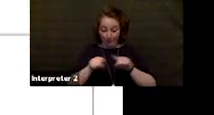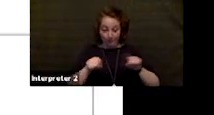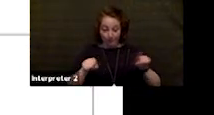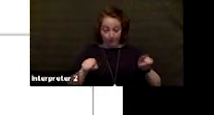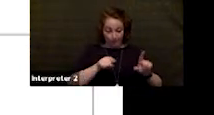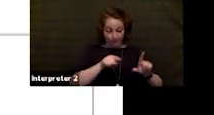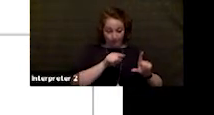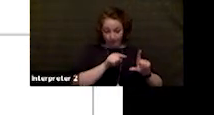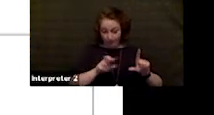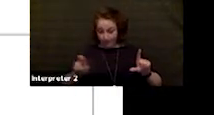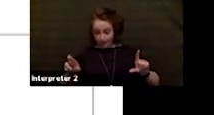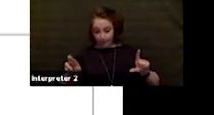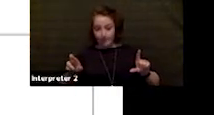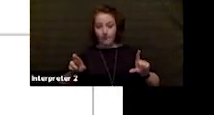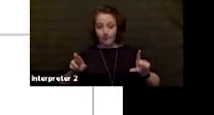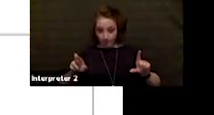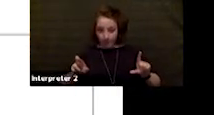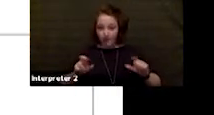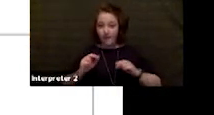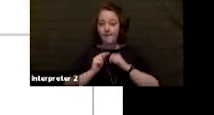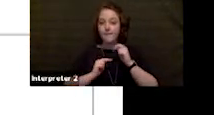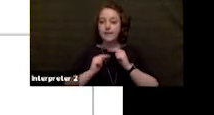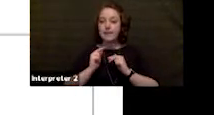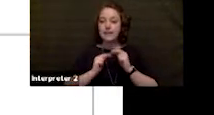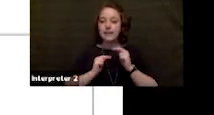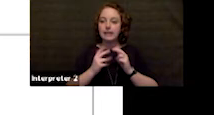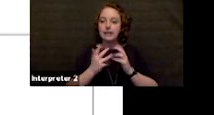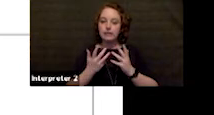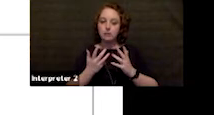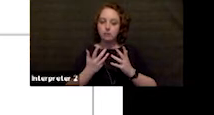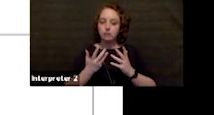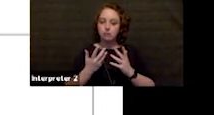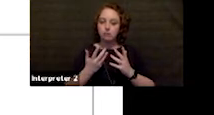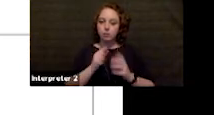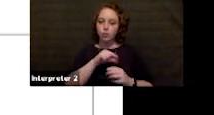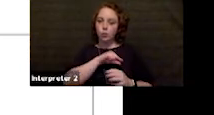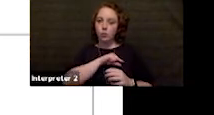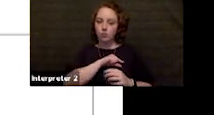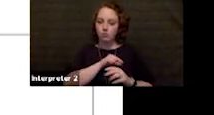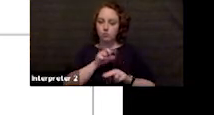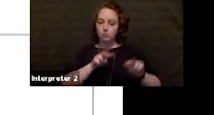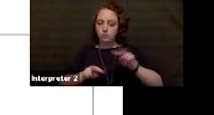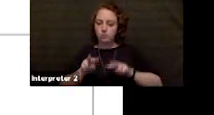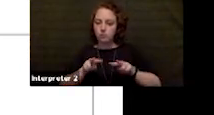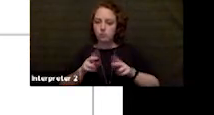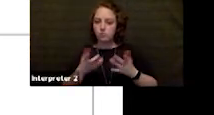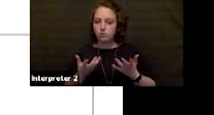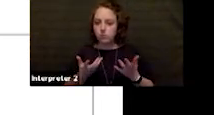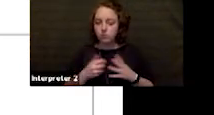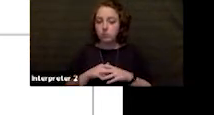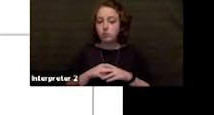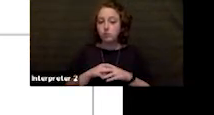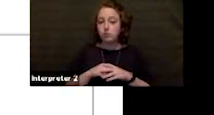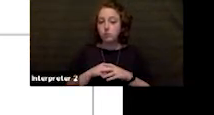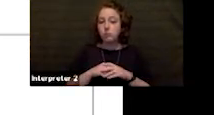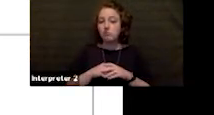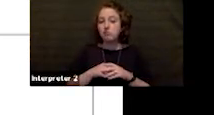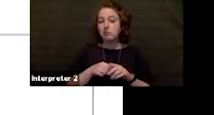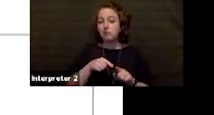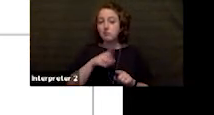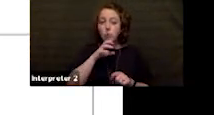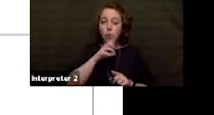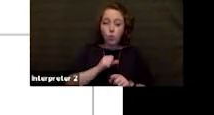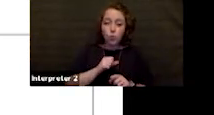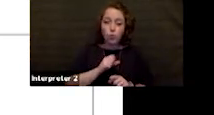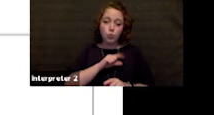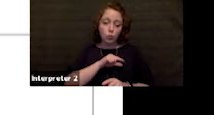condition assessment. That's the cost related to how expensive it would be to address the age, the condition, the useful